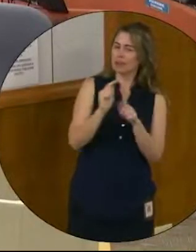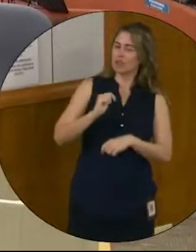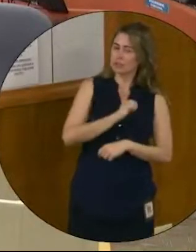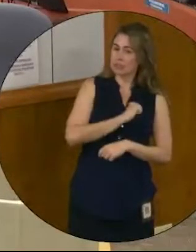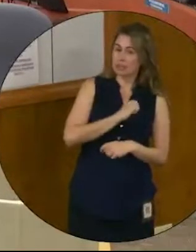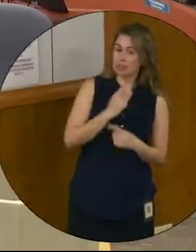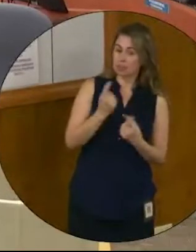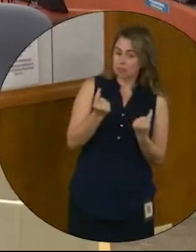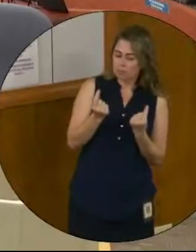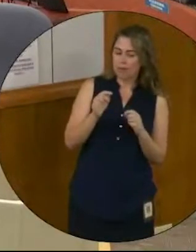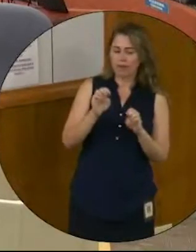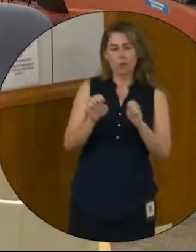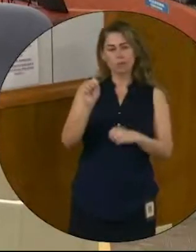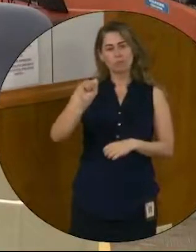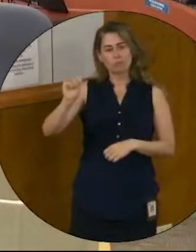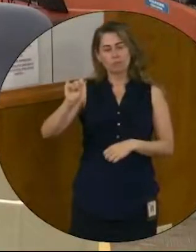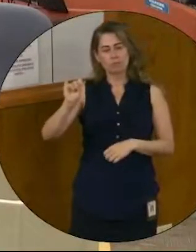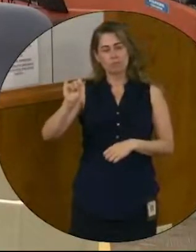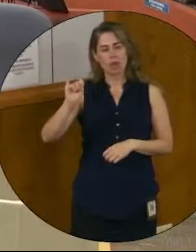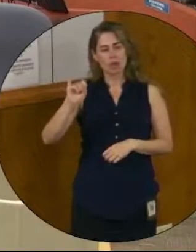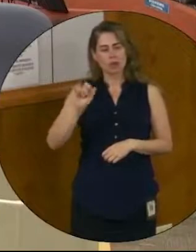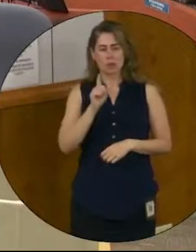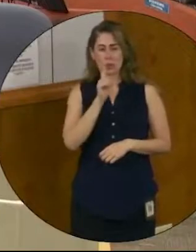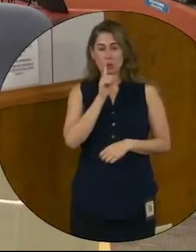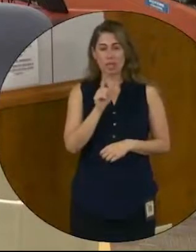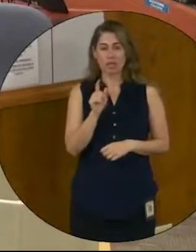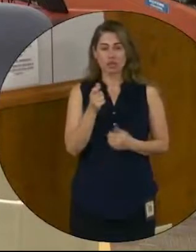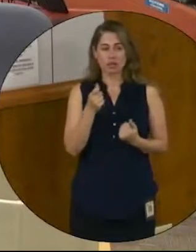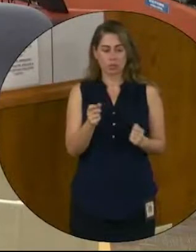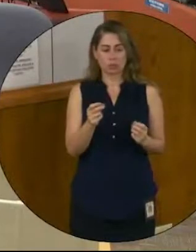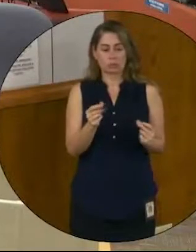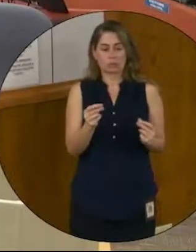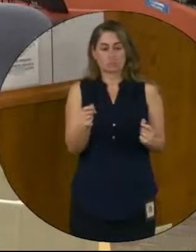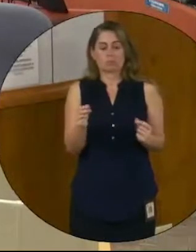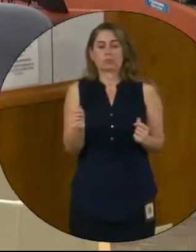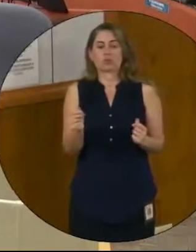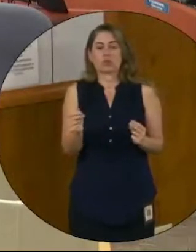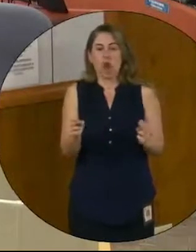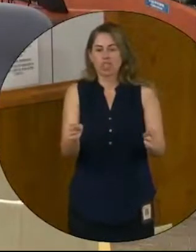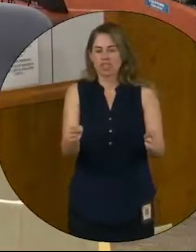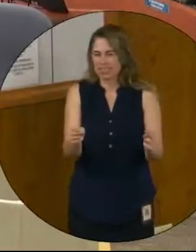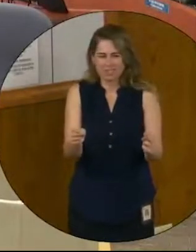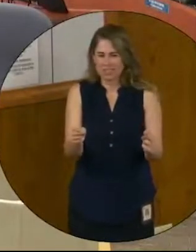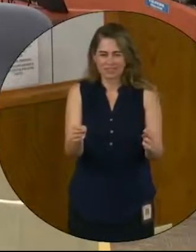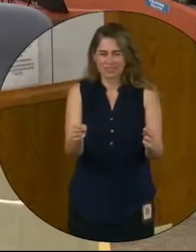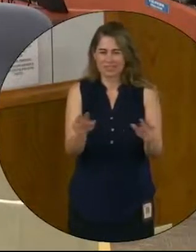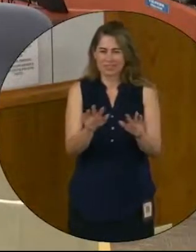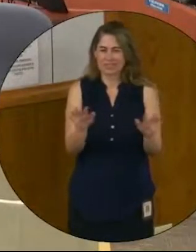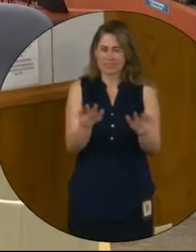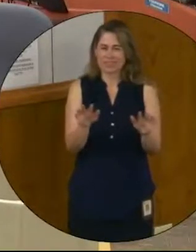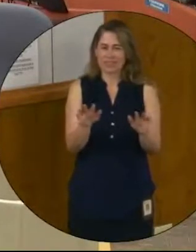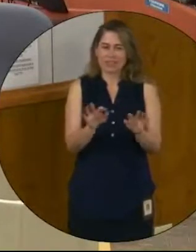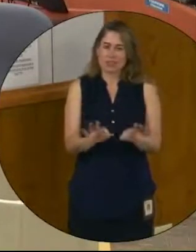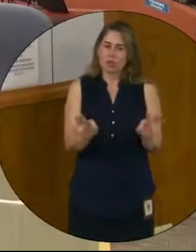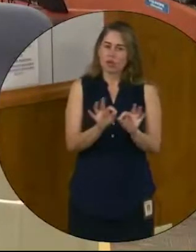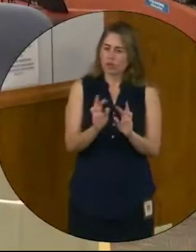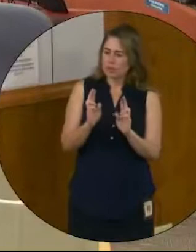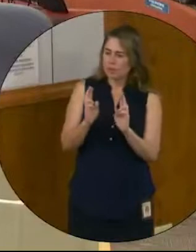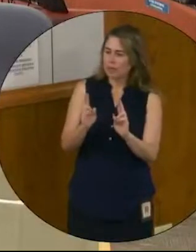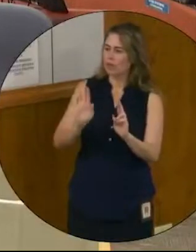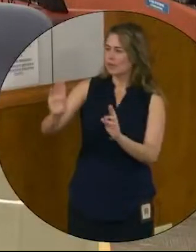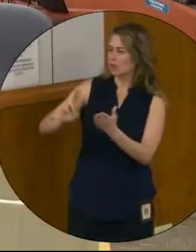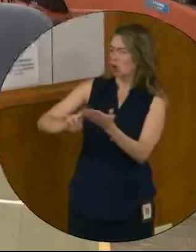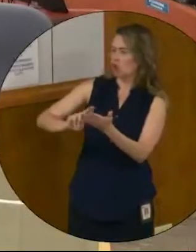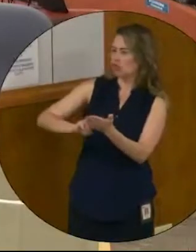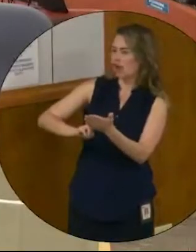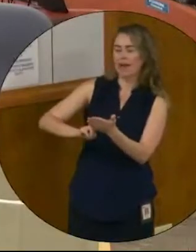evaluating the superintendent. And so it shouldn't be the thing that we try to rush through first. And we should make sure to be respectful of his contract. So giving